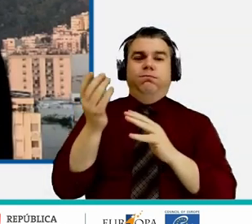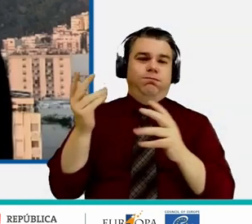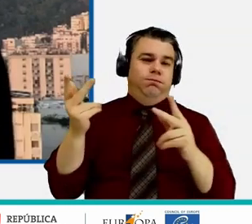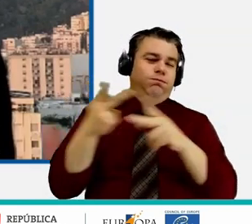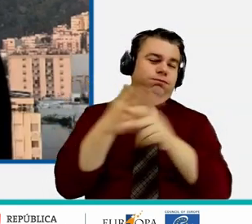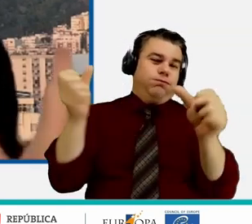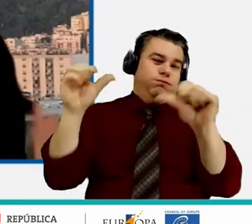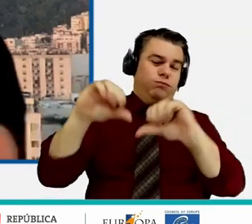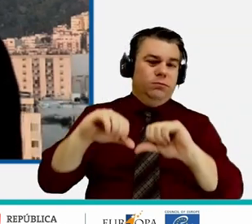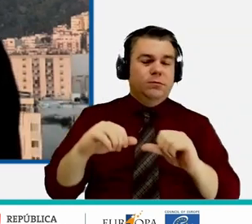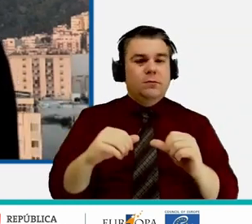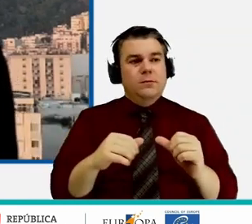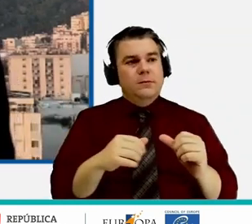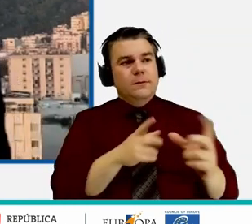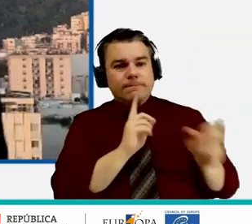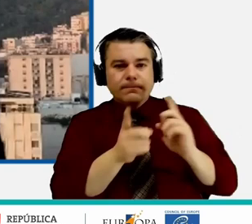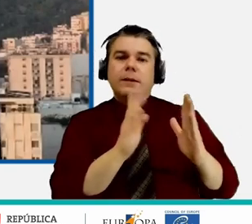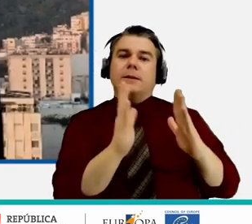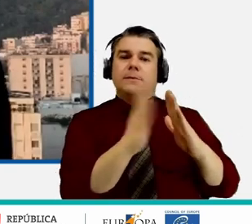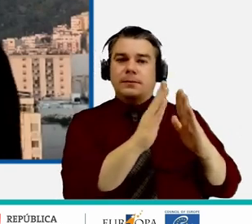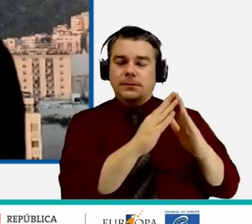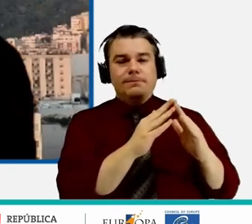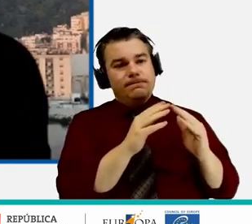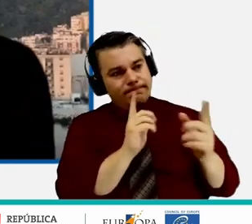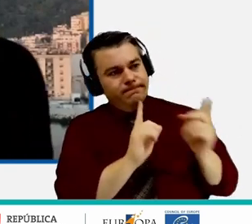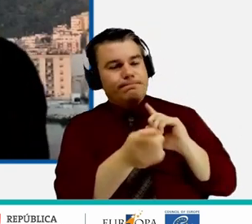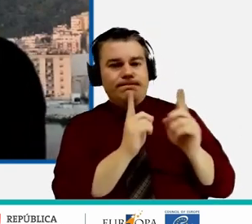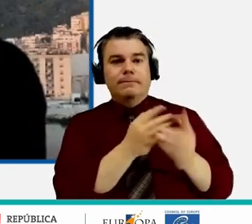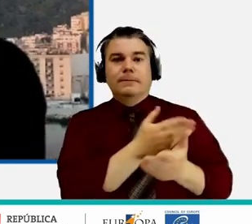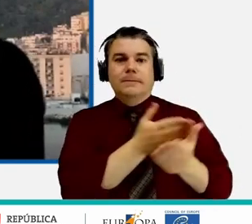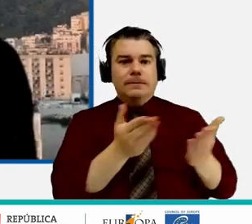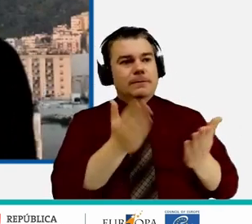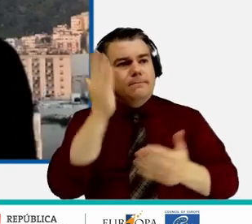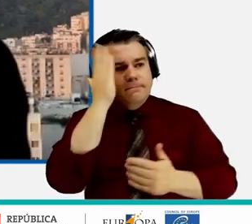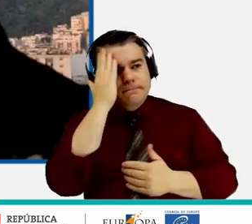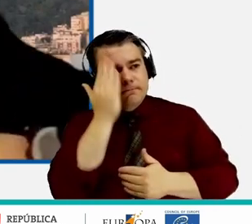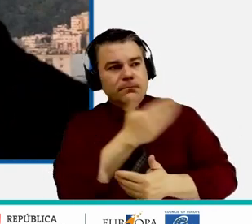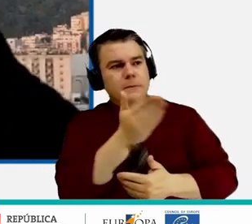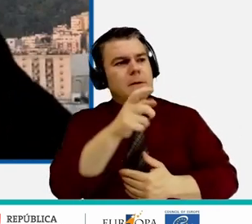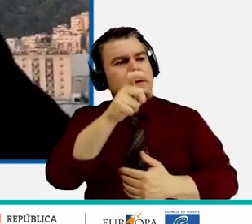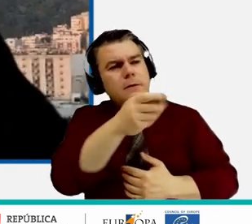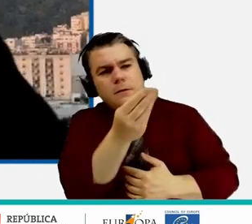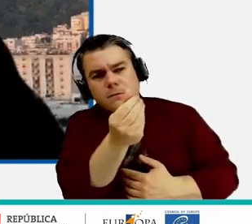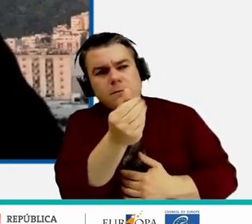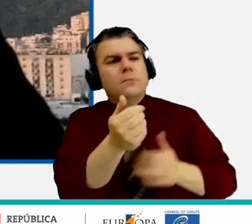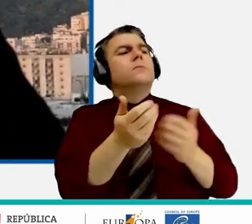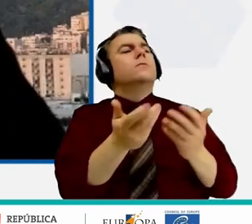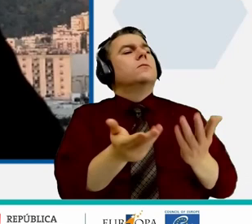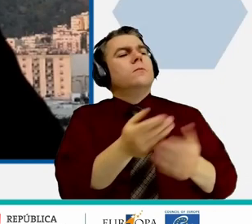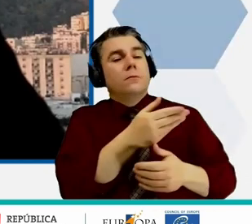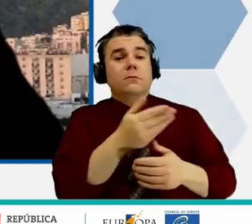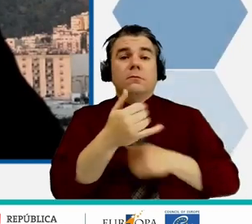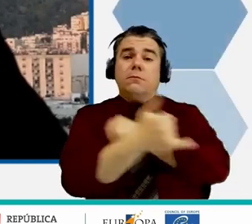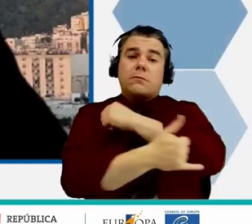on for a couple of years now. We need to build awareness of cities' finance needs. We have national governments,